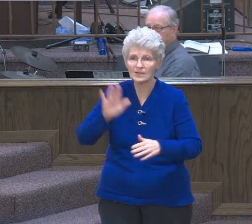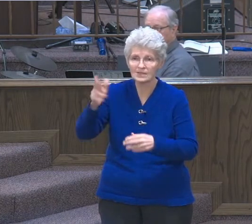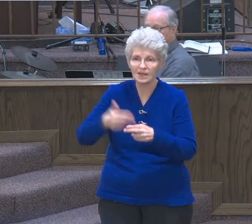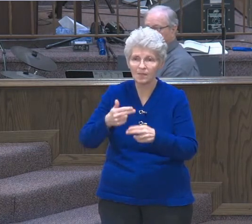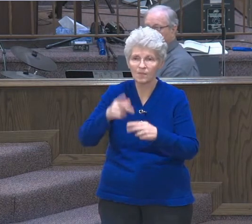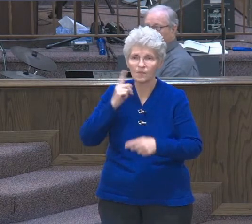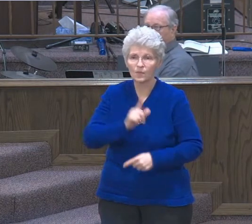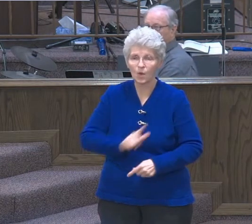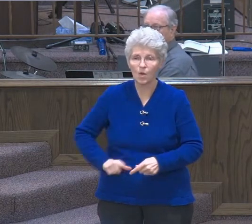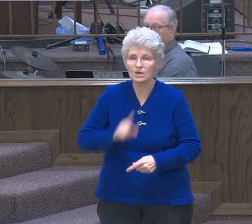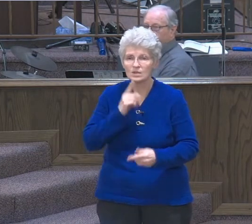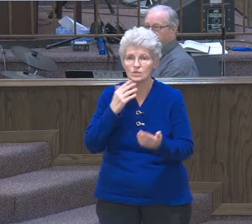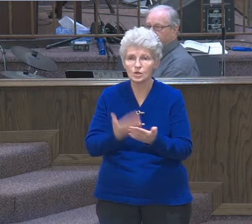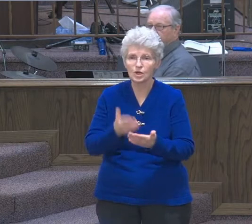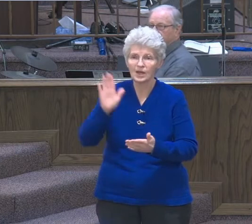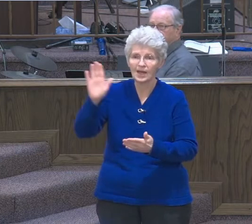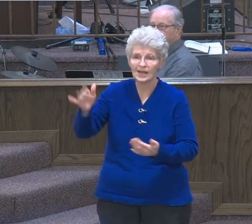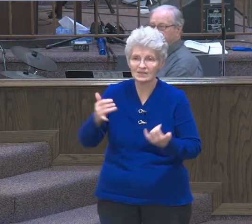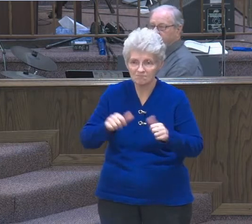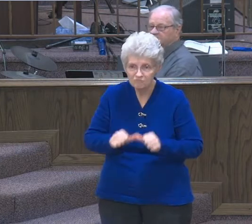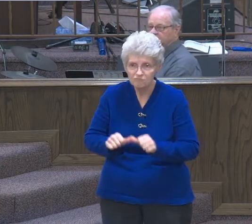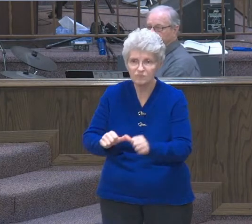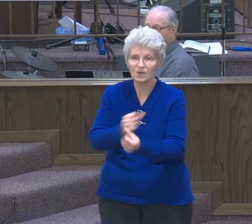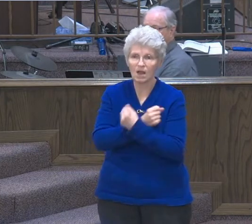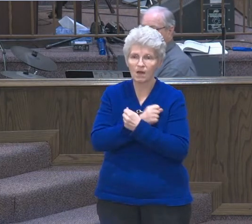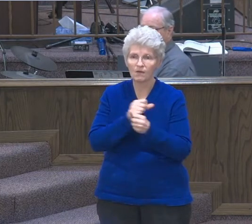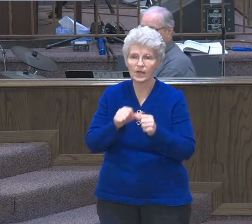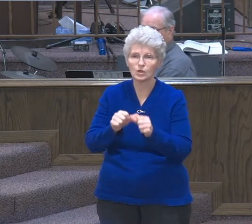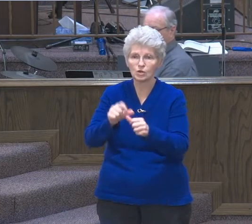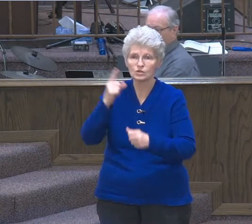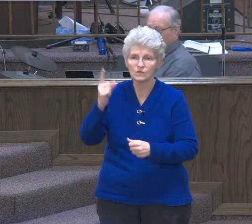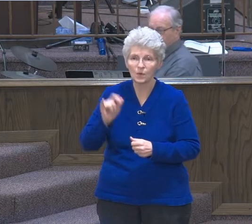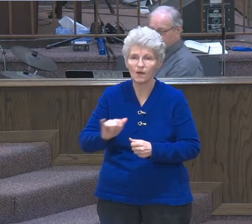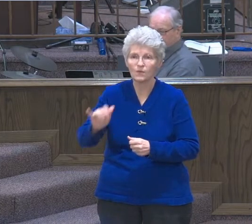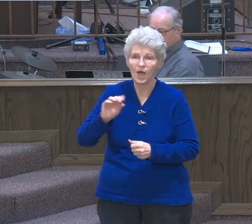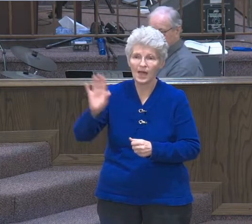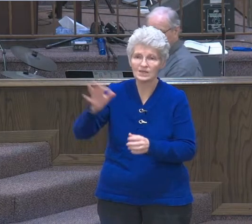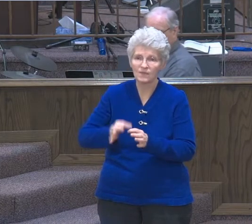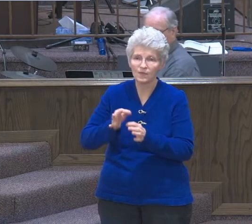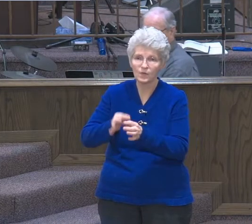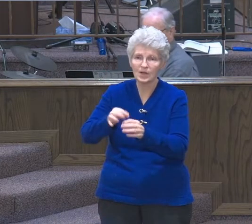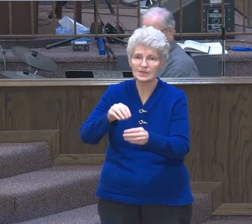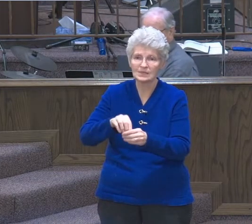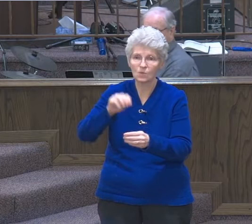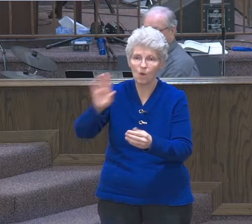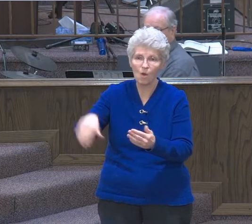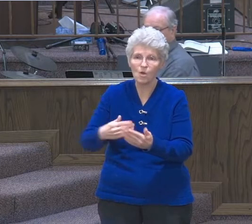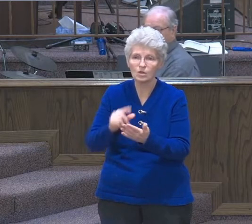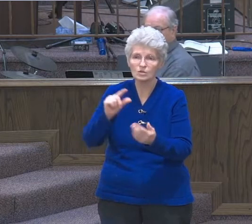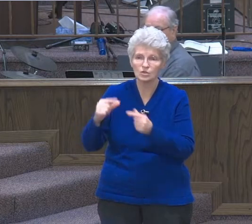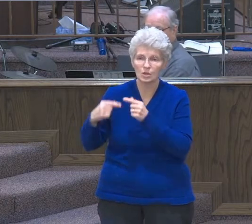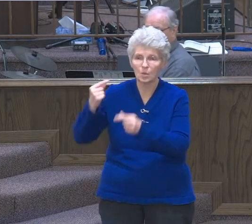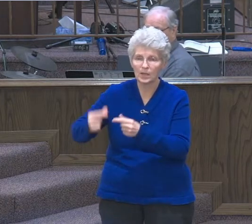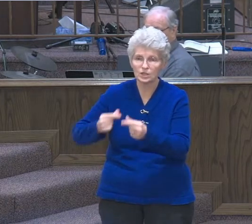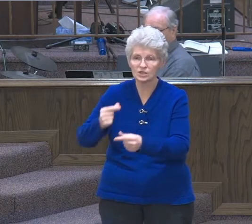is good. His steadfast love endures forever, and his faithfulness to all generations.